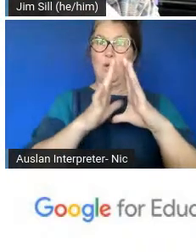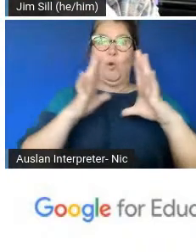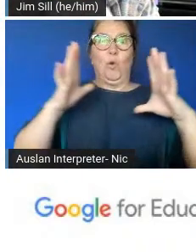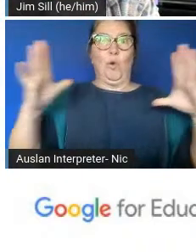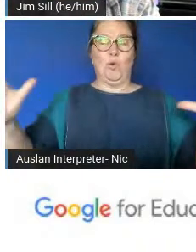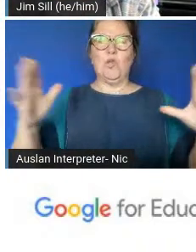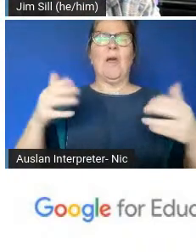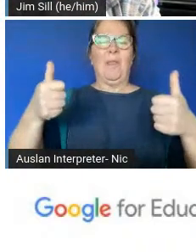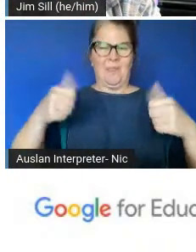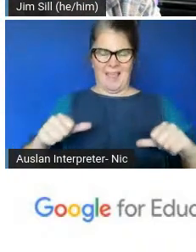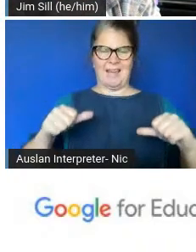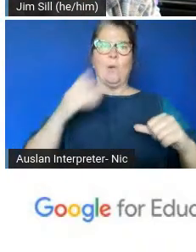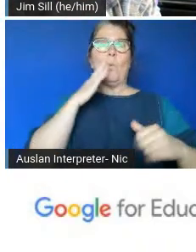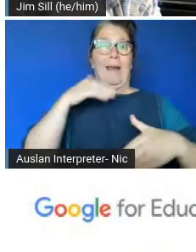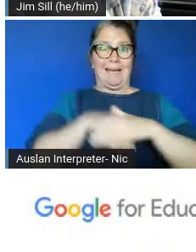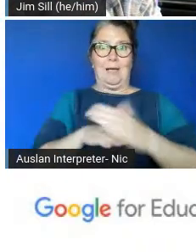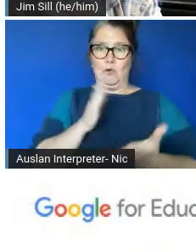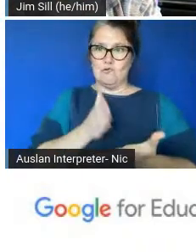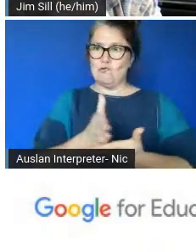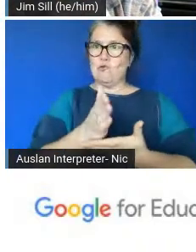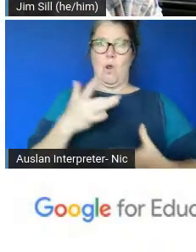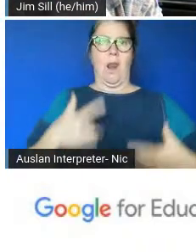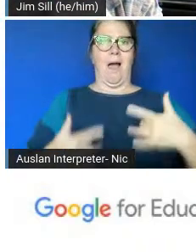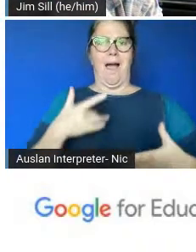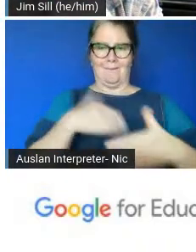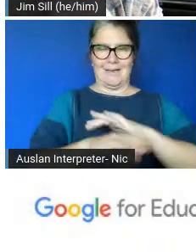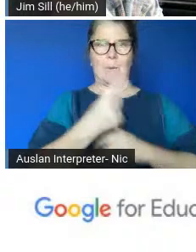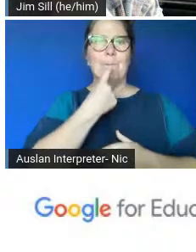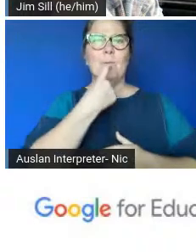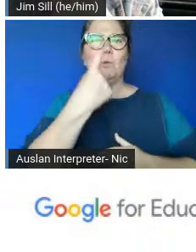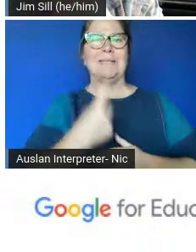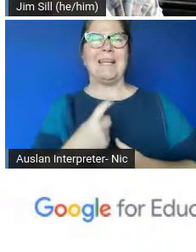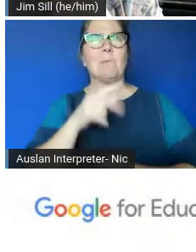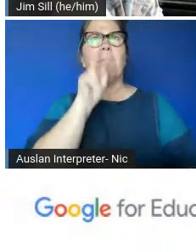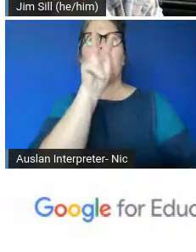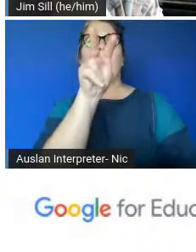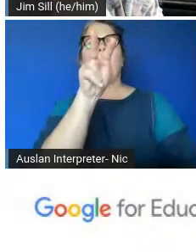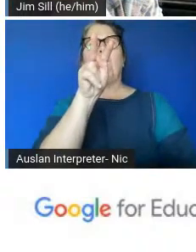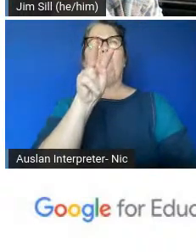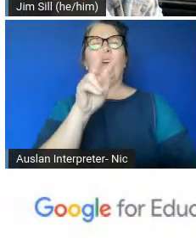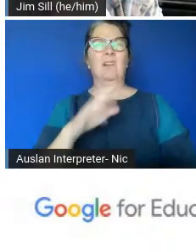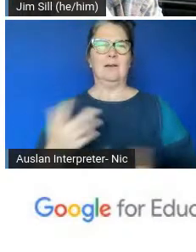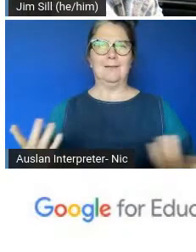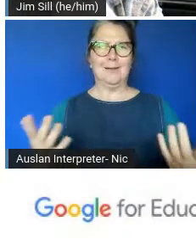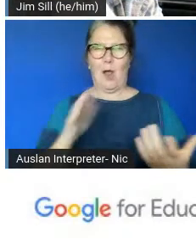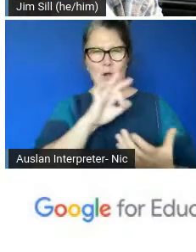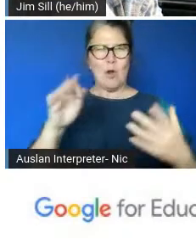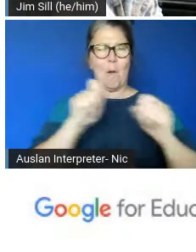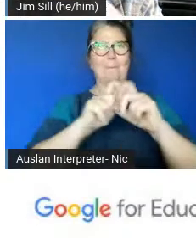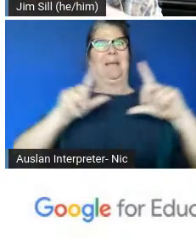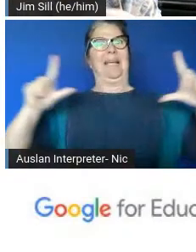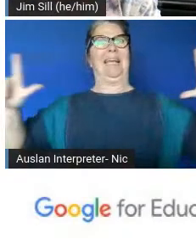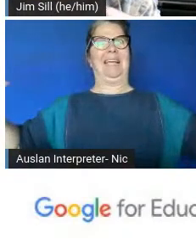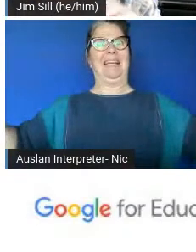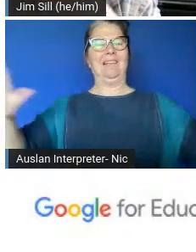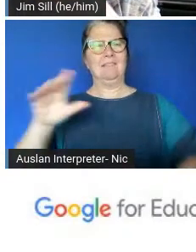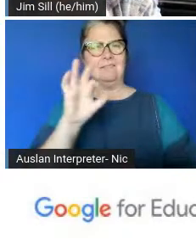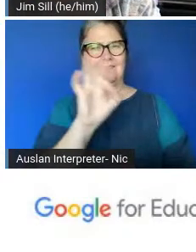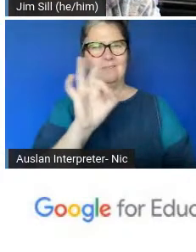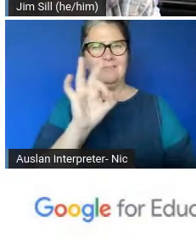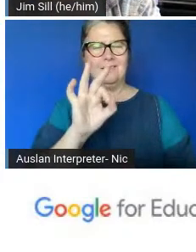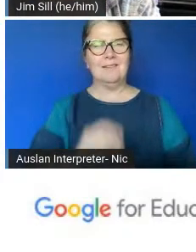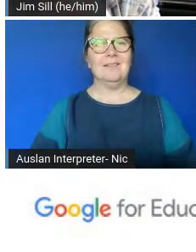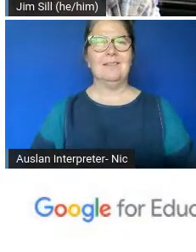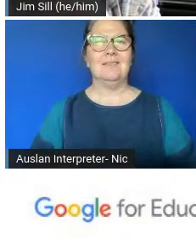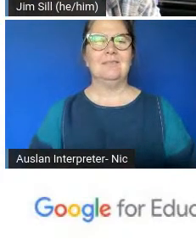that big, that piece. And I think if you got as close as we were just now to the cracks, some docent would go and give you a